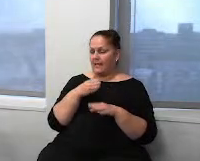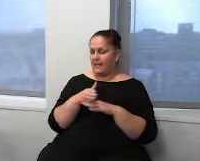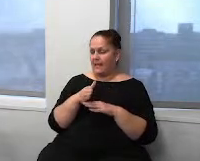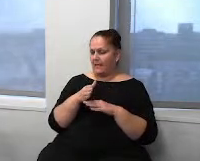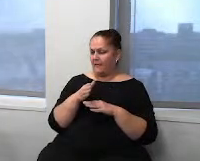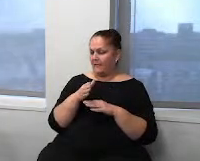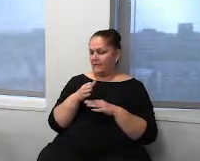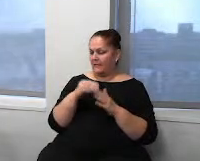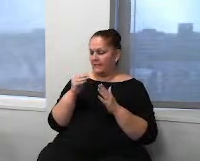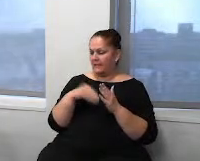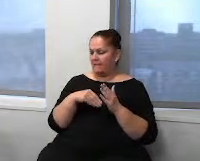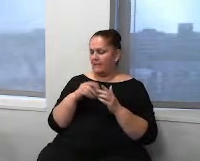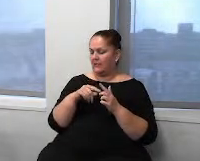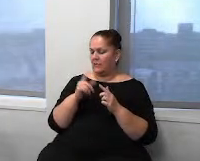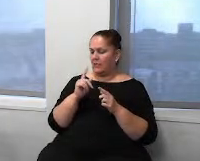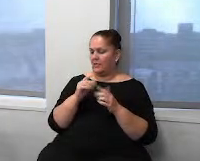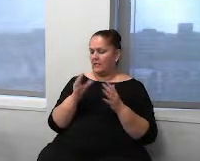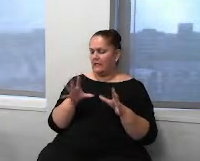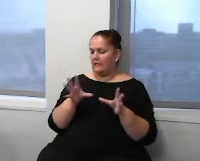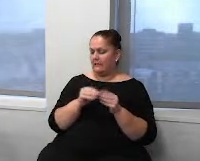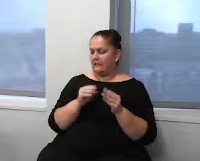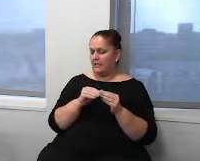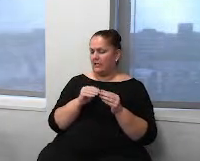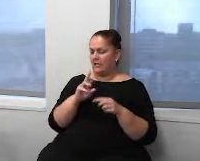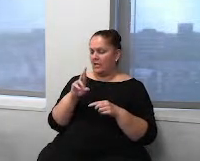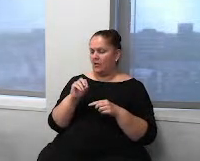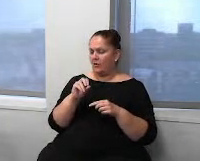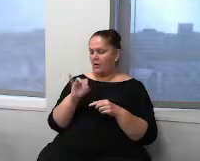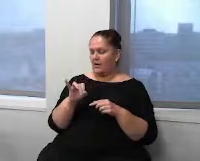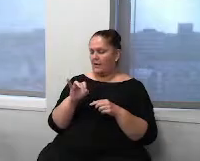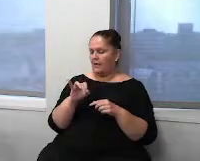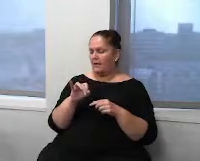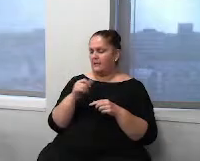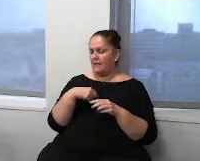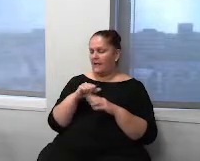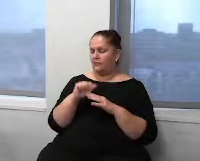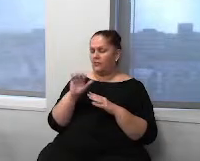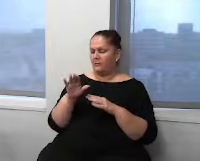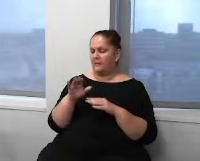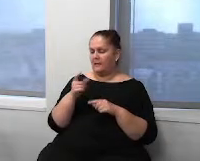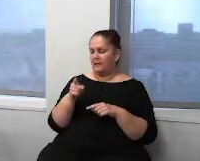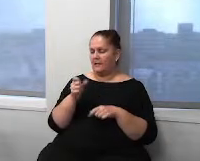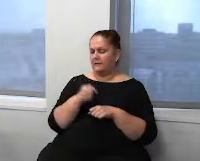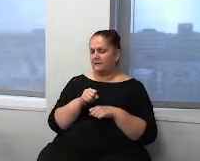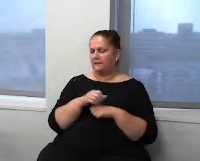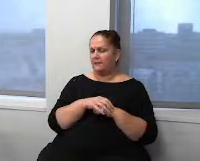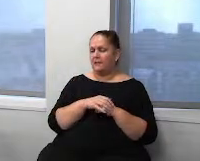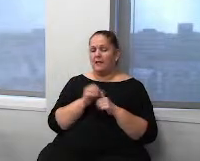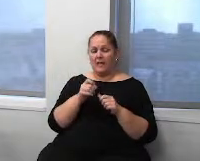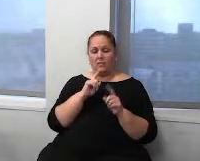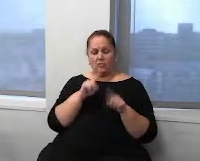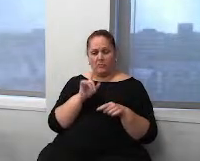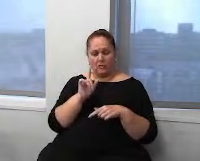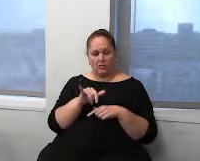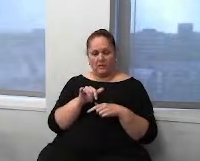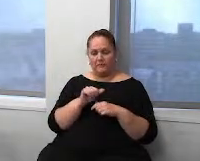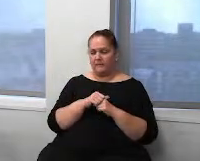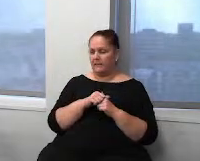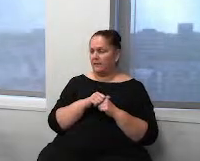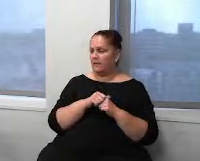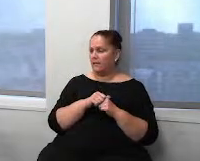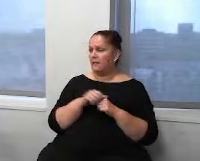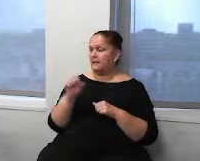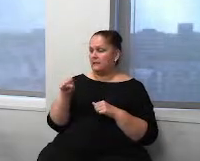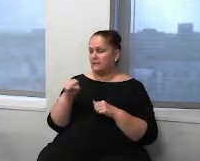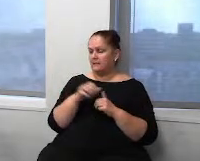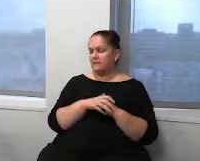two months. after the July filing, there were a series of ROIs that have been submitted. Yes. And you